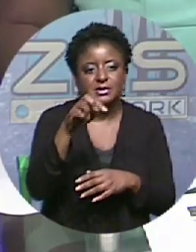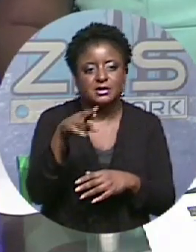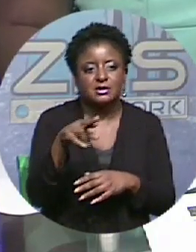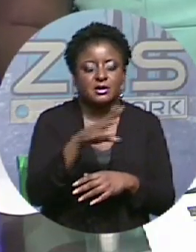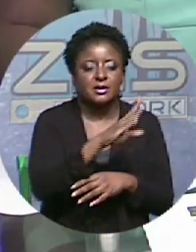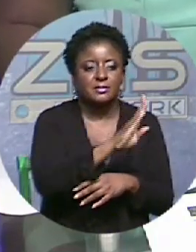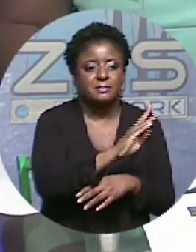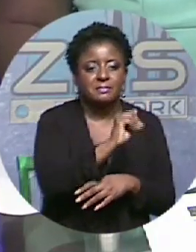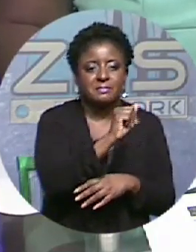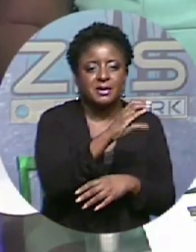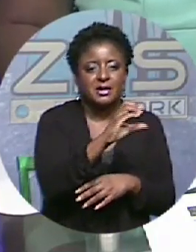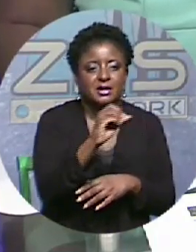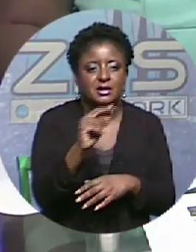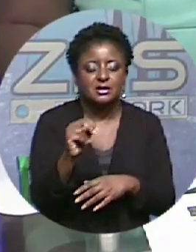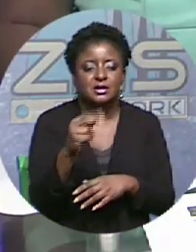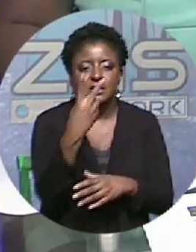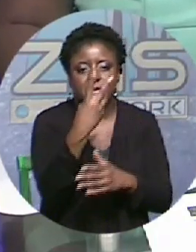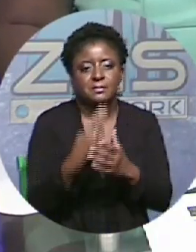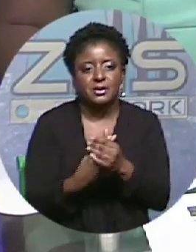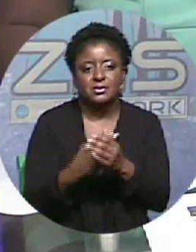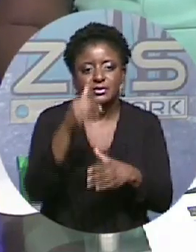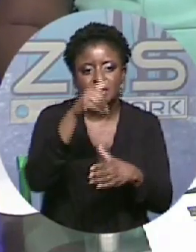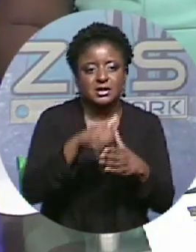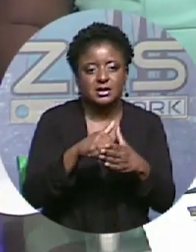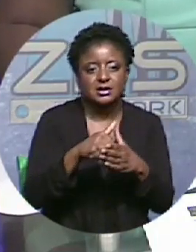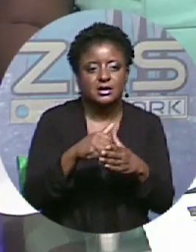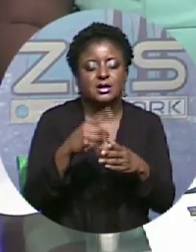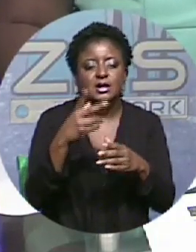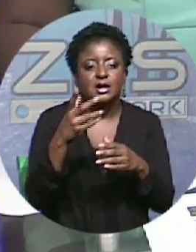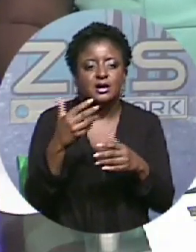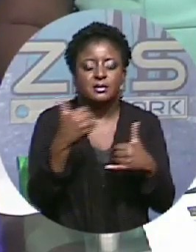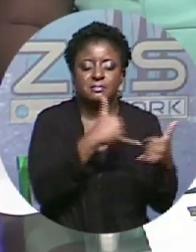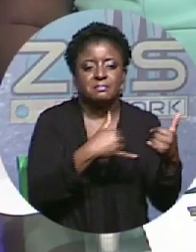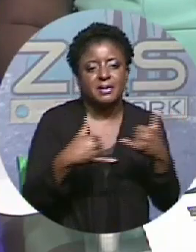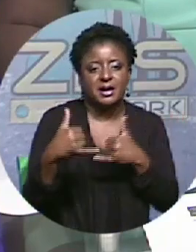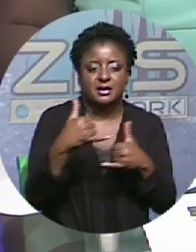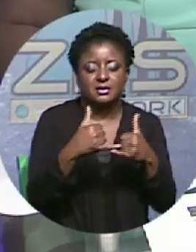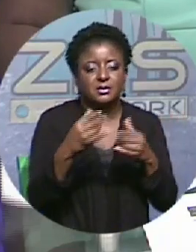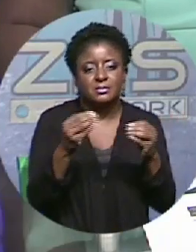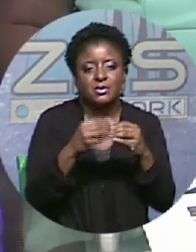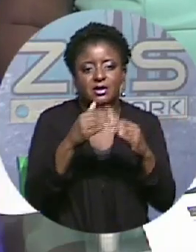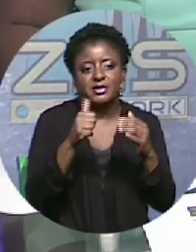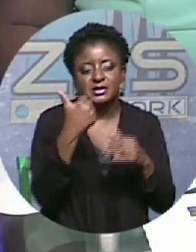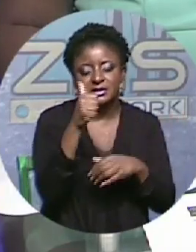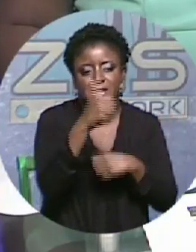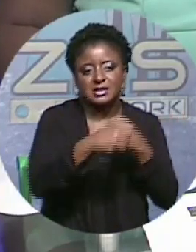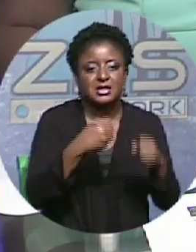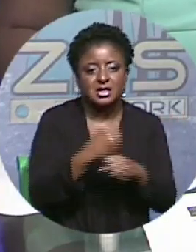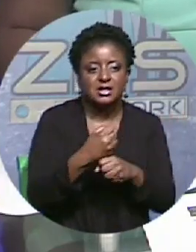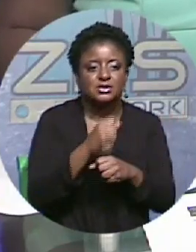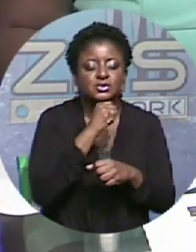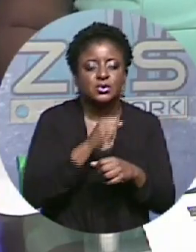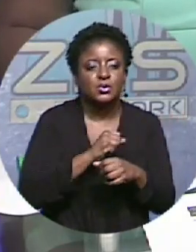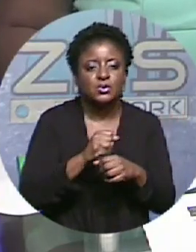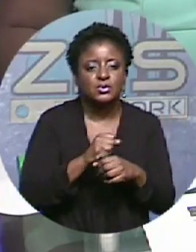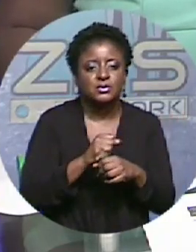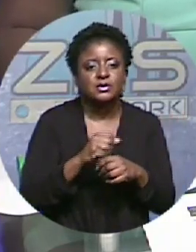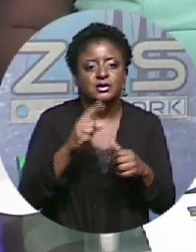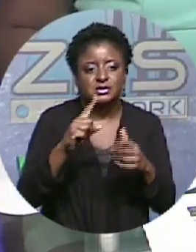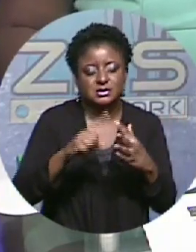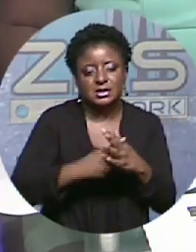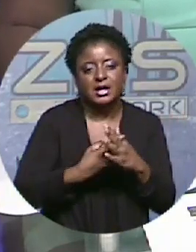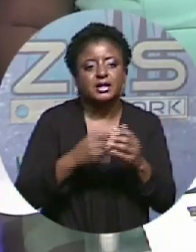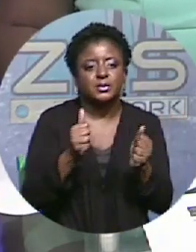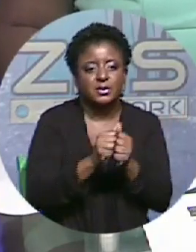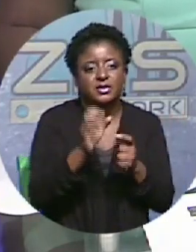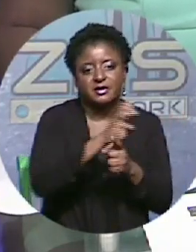two have been embroiled in more than a decade-old battle, originating with environmental concerns posed by Nygard's Lyford